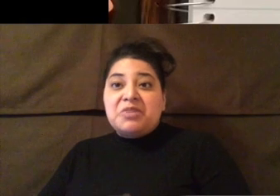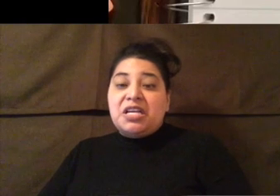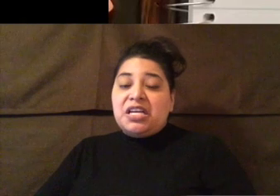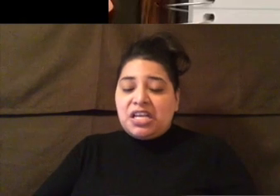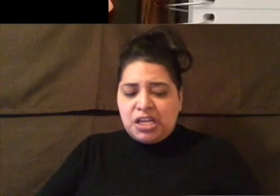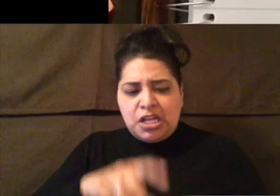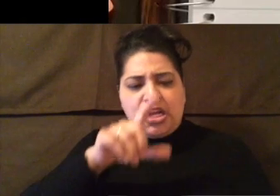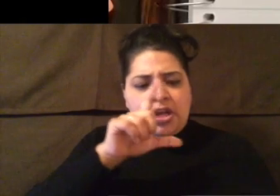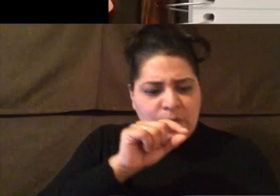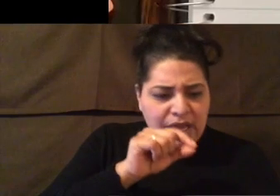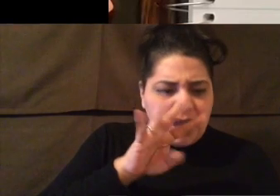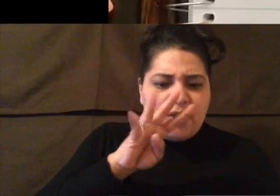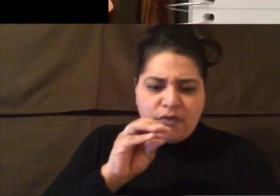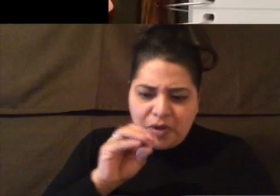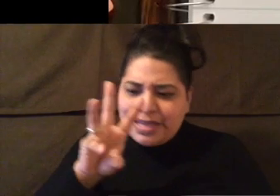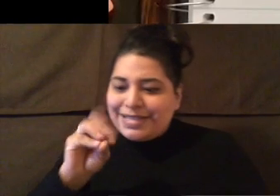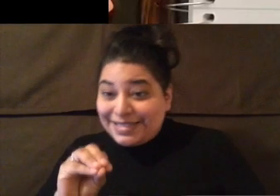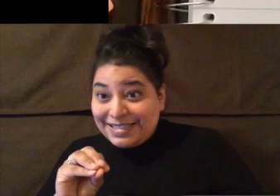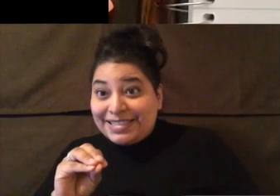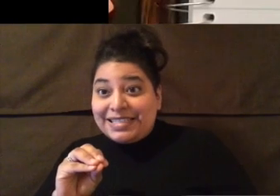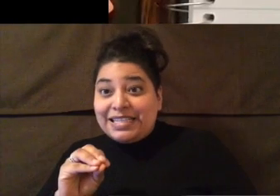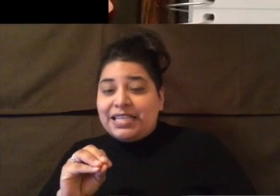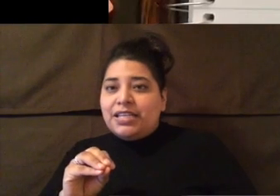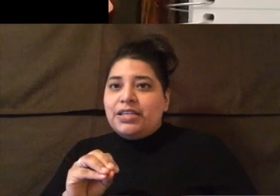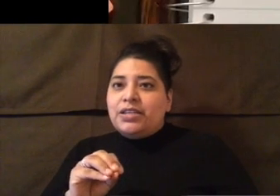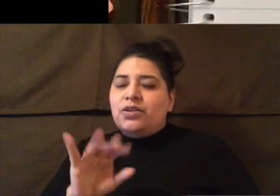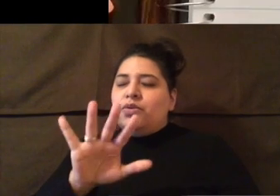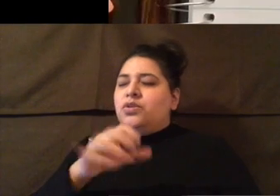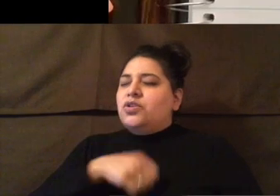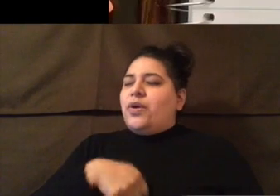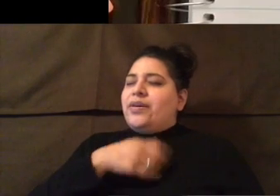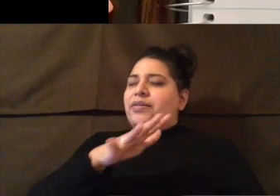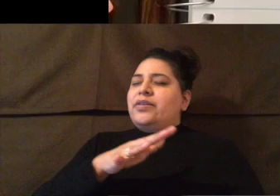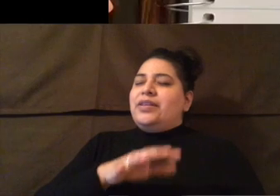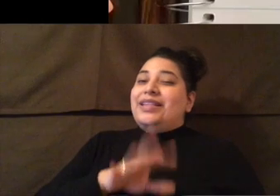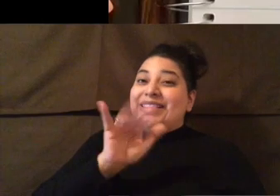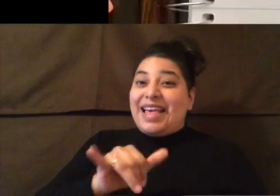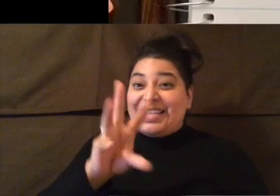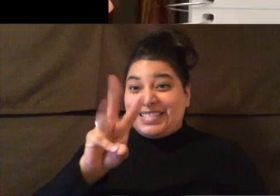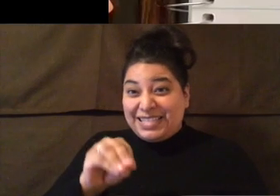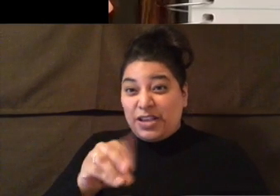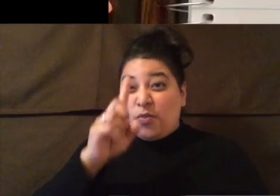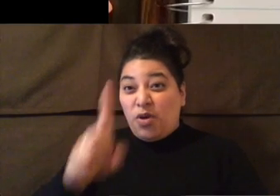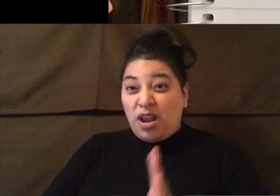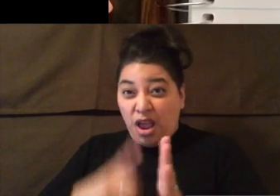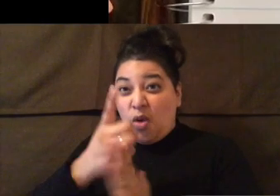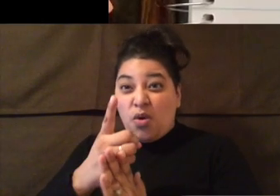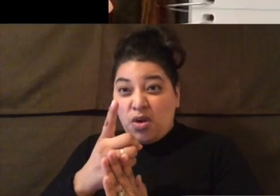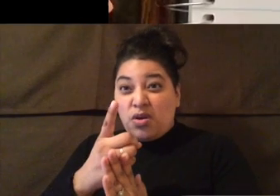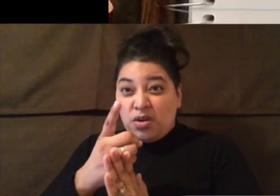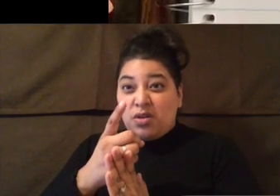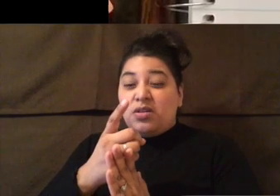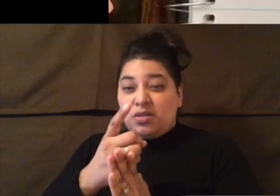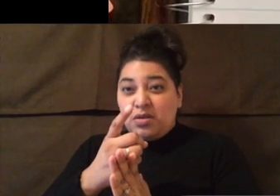Okay, 20, 40, 60. Oh, sorry, that's 30. So that's 60 right there. That's 1